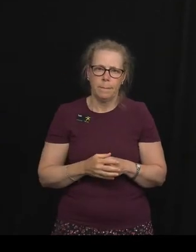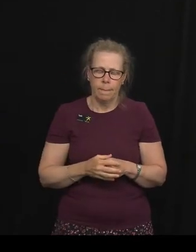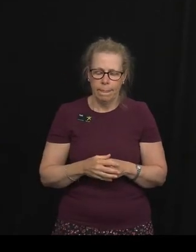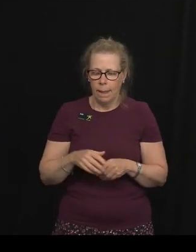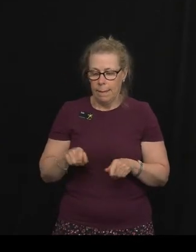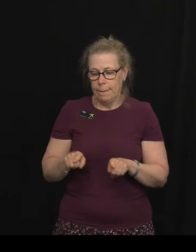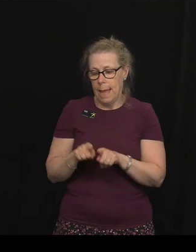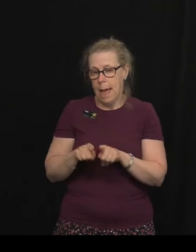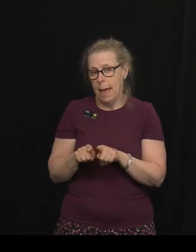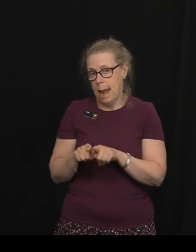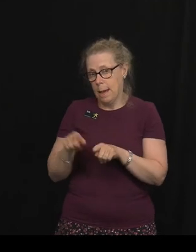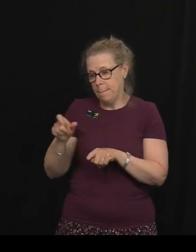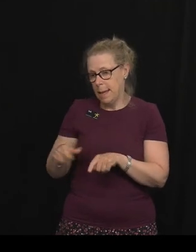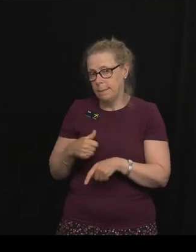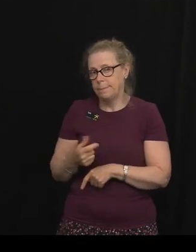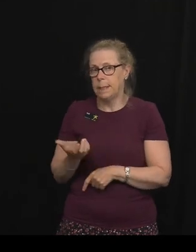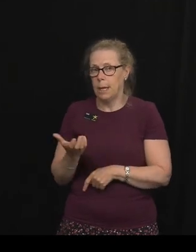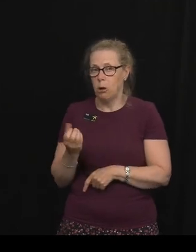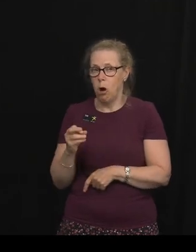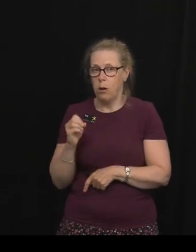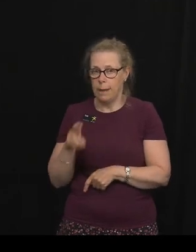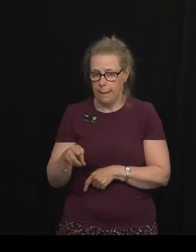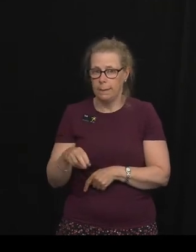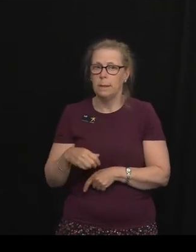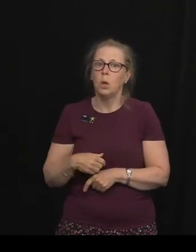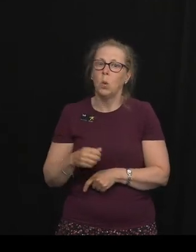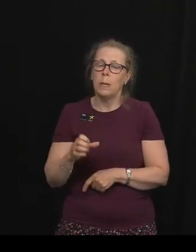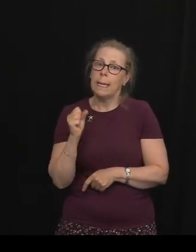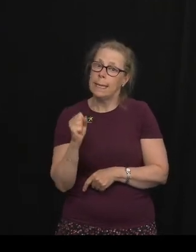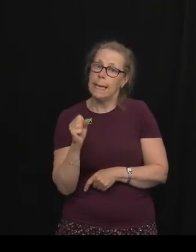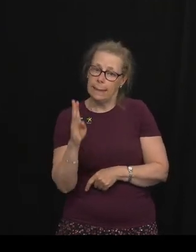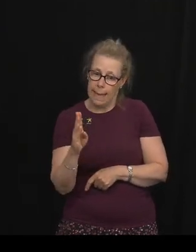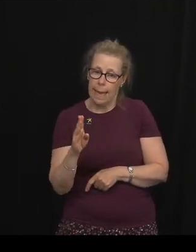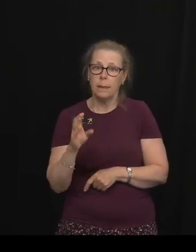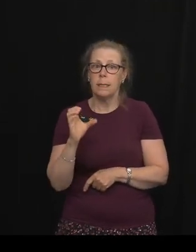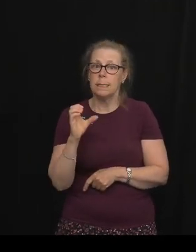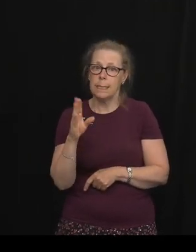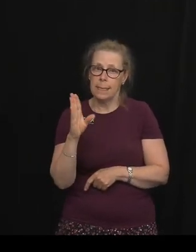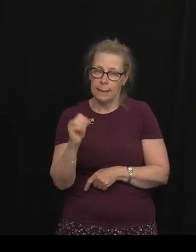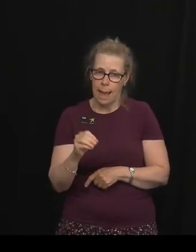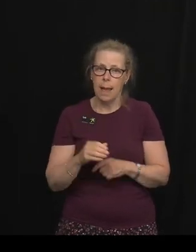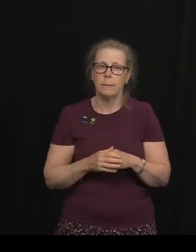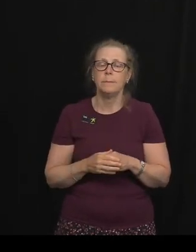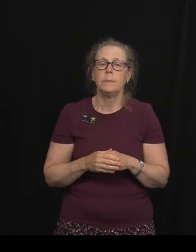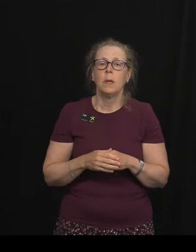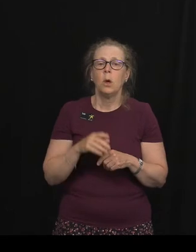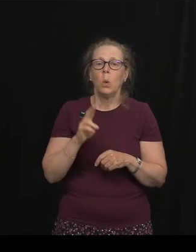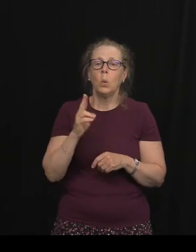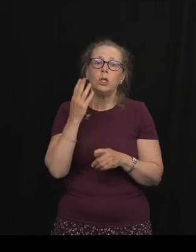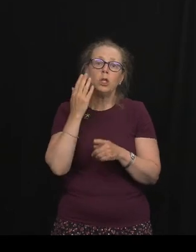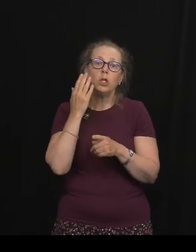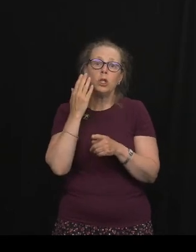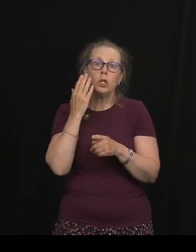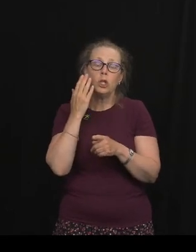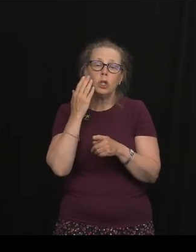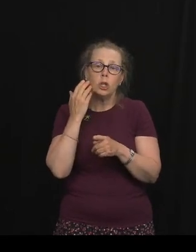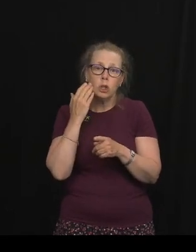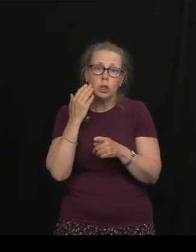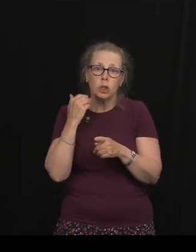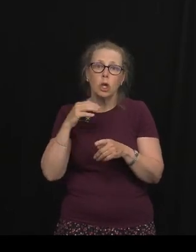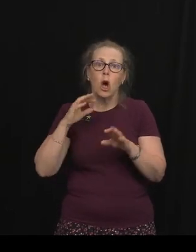the Director General of Sida, where she's been such since 2017, and previously has been also our